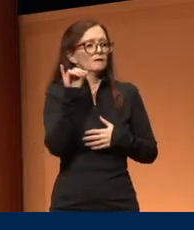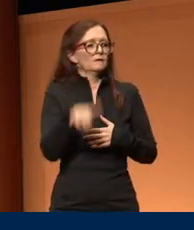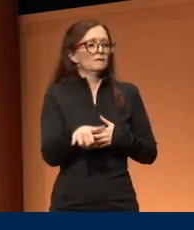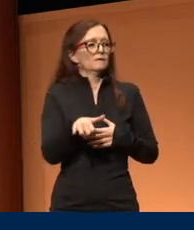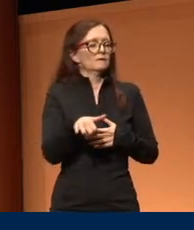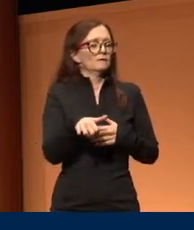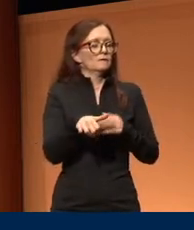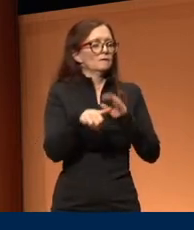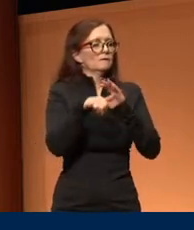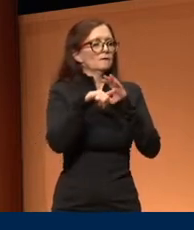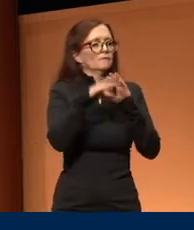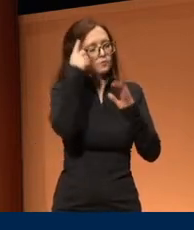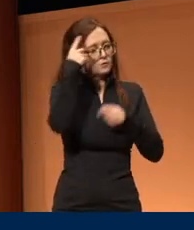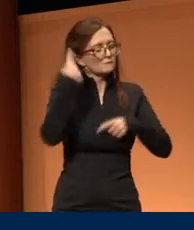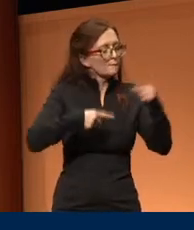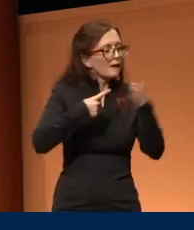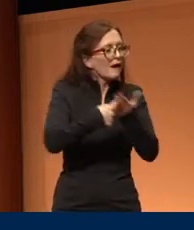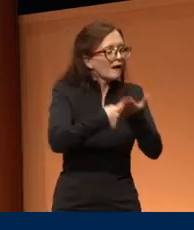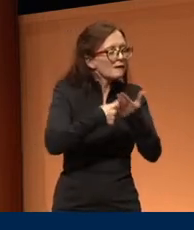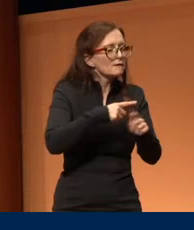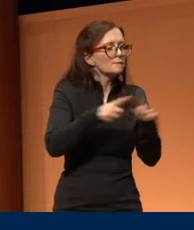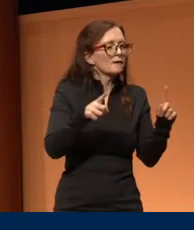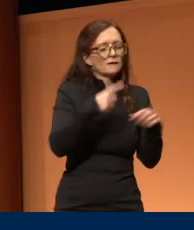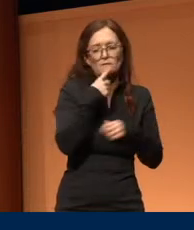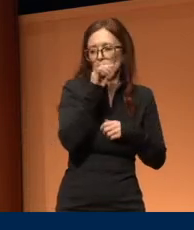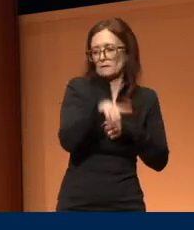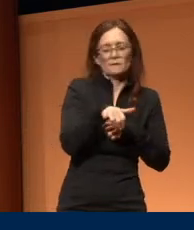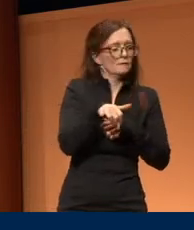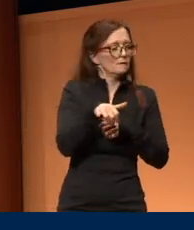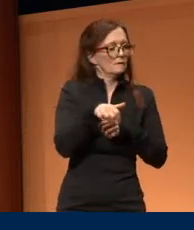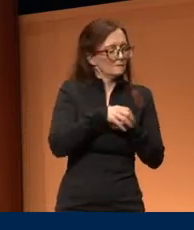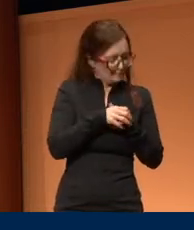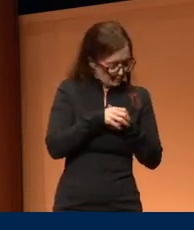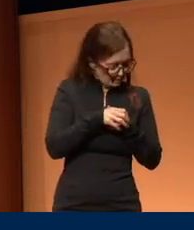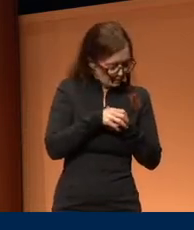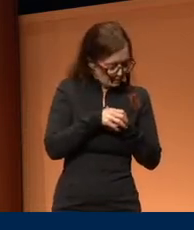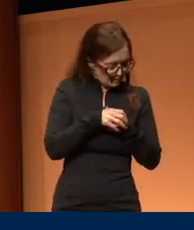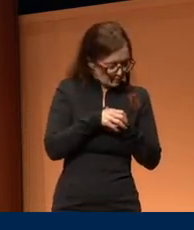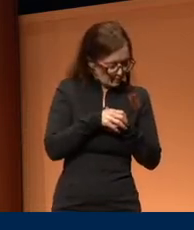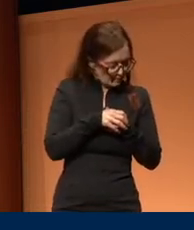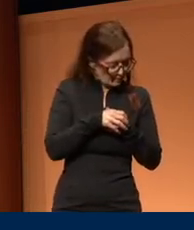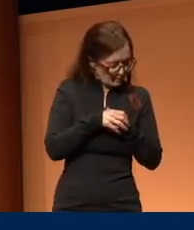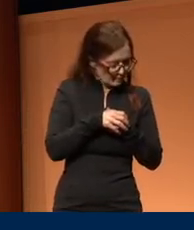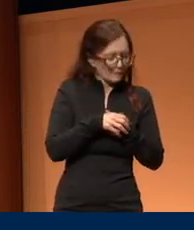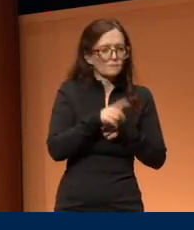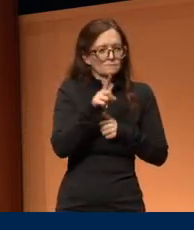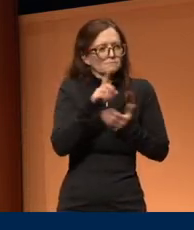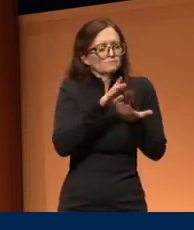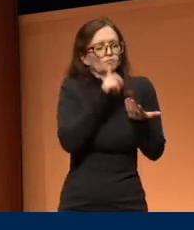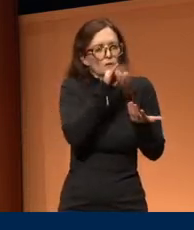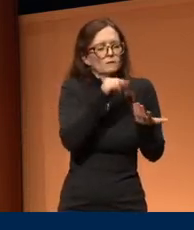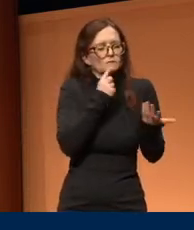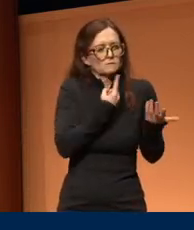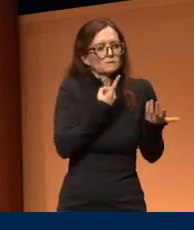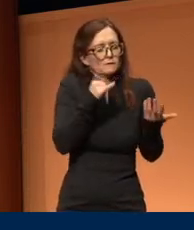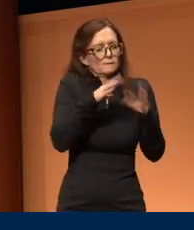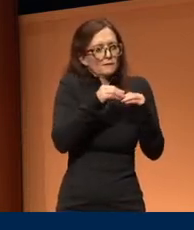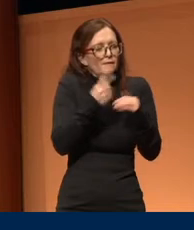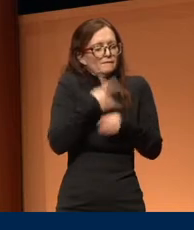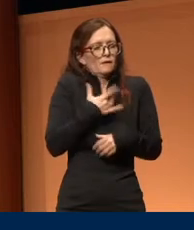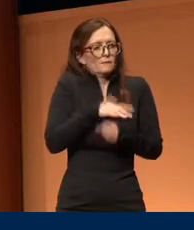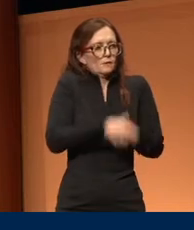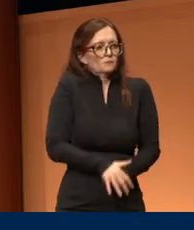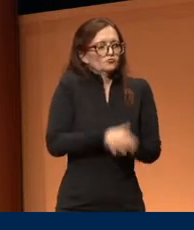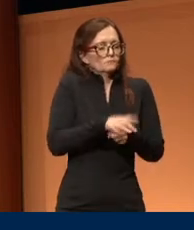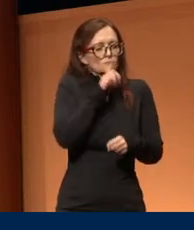a parliamentary debate. He said there would be no filter. They took him seriously, and many buckled under the pressure,